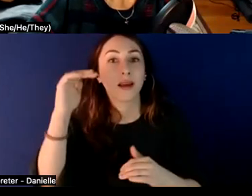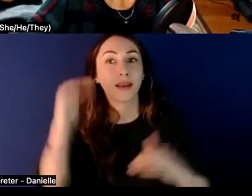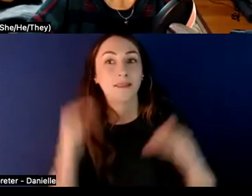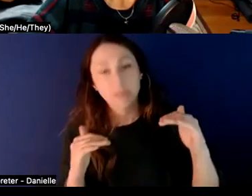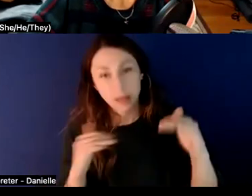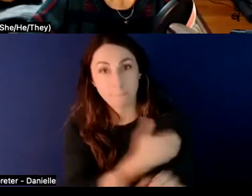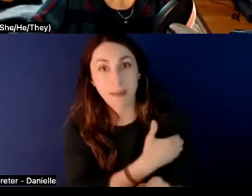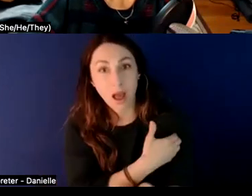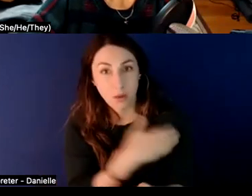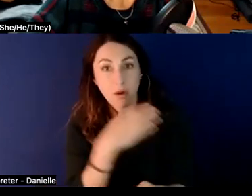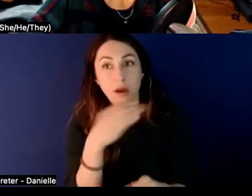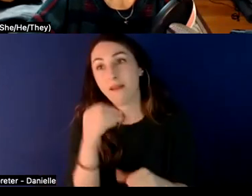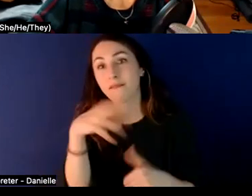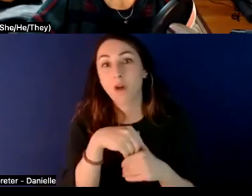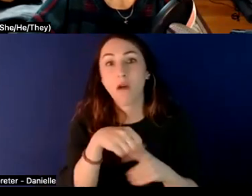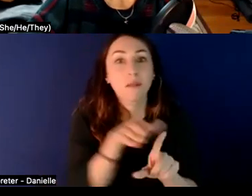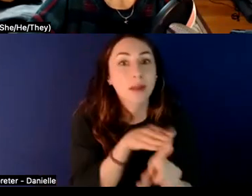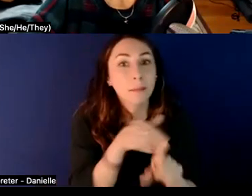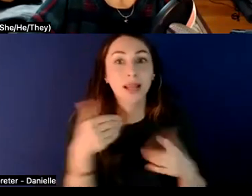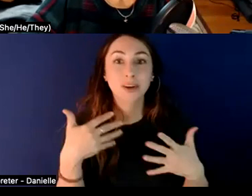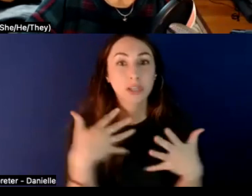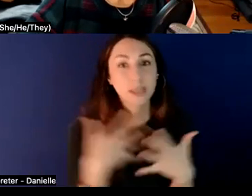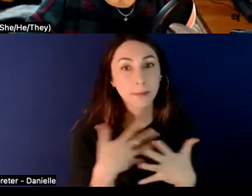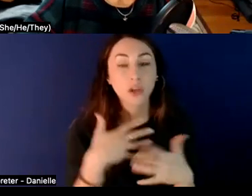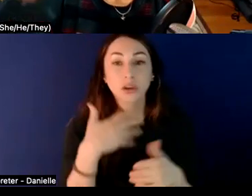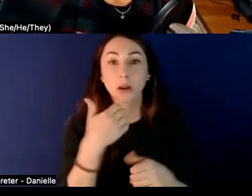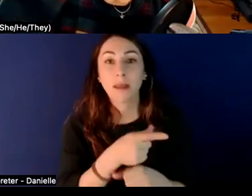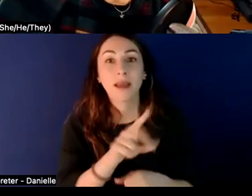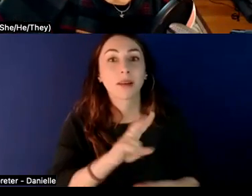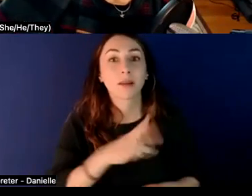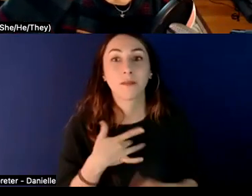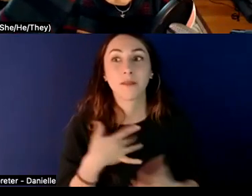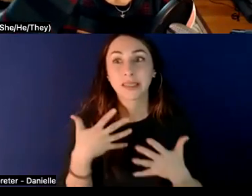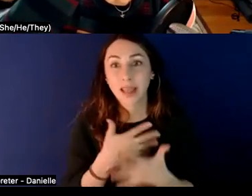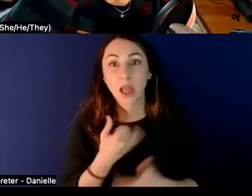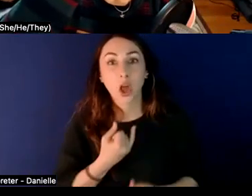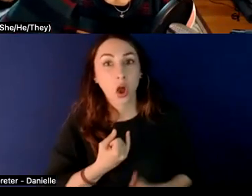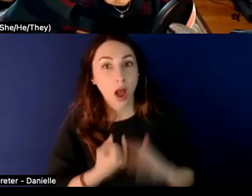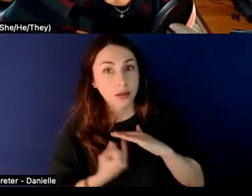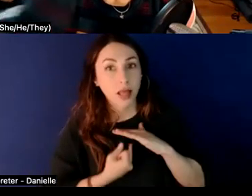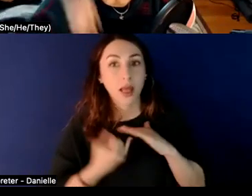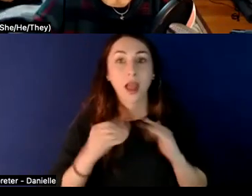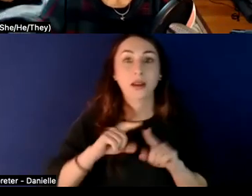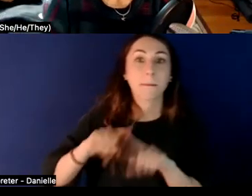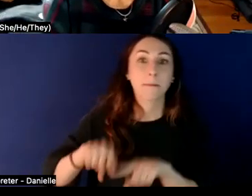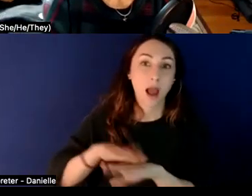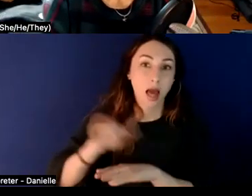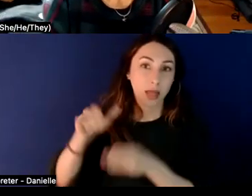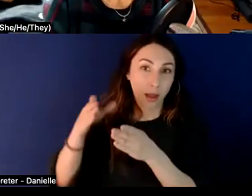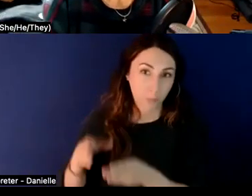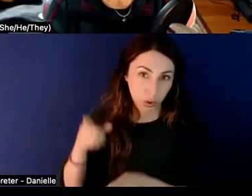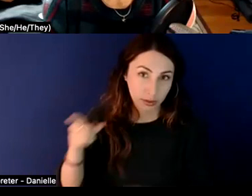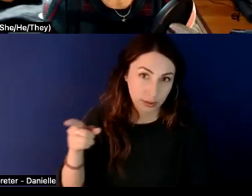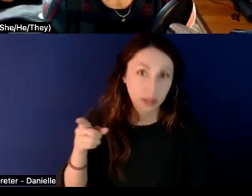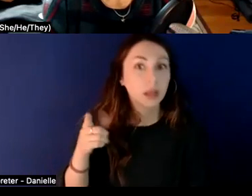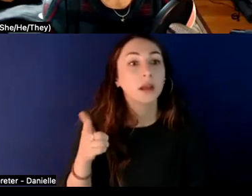generally involves manipulation, intimidation to make a victim scared, isolated, and dependent on the abuser. And that